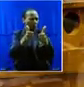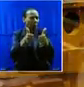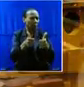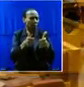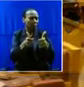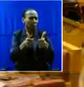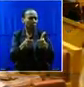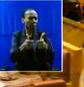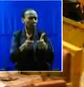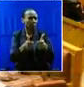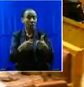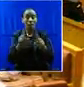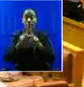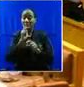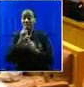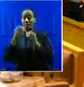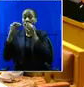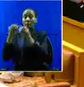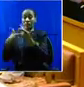in the world, for global business services.